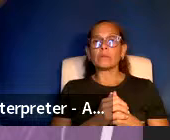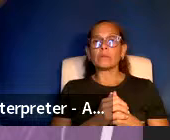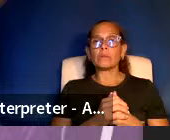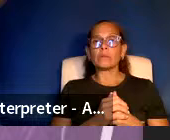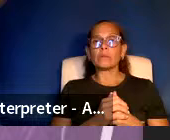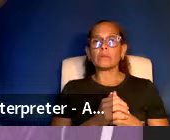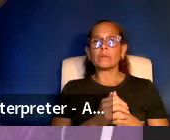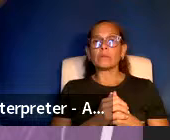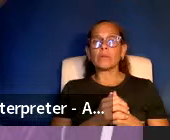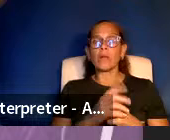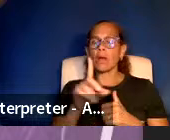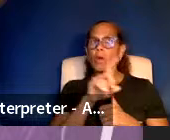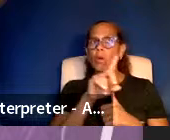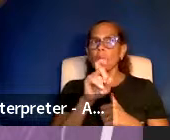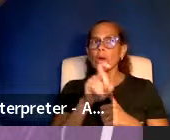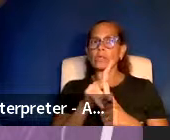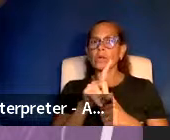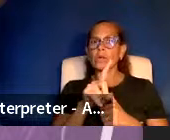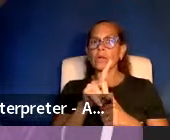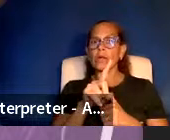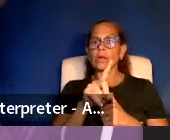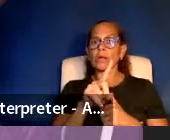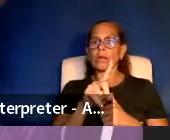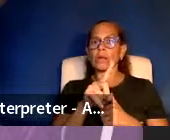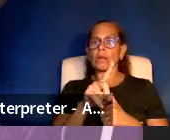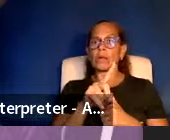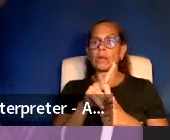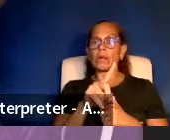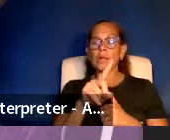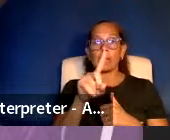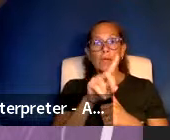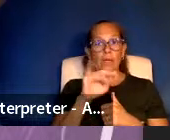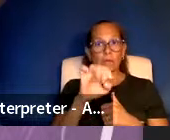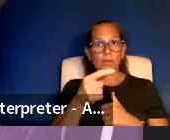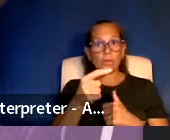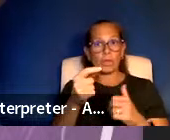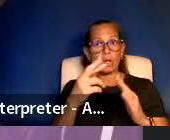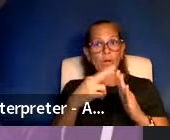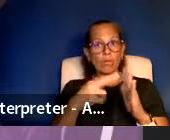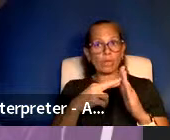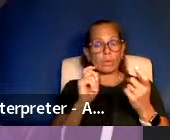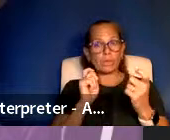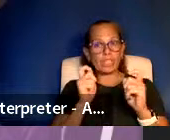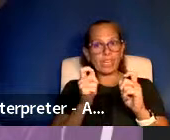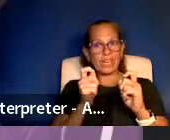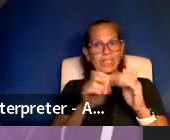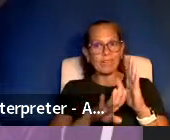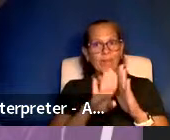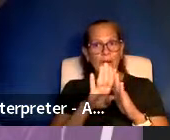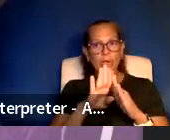So we have a question as to whether it's the idea that zoning regulations will be changed and then developers will